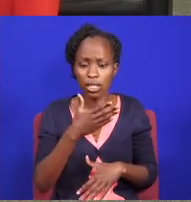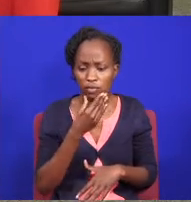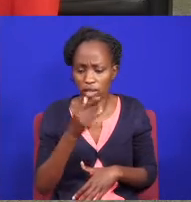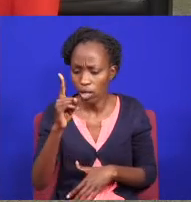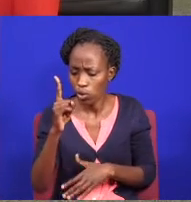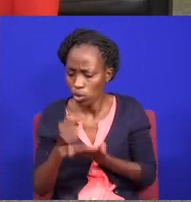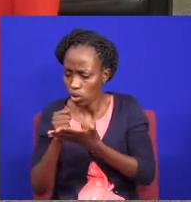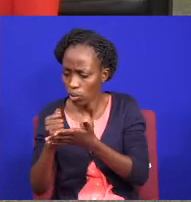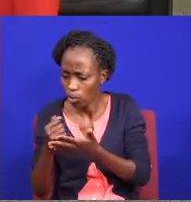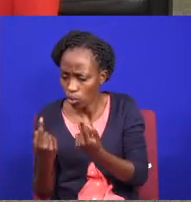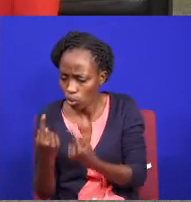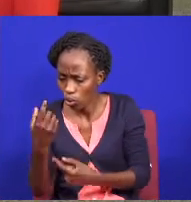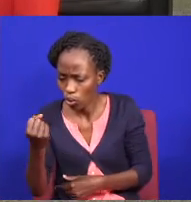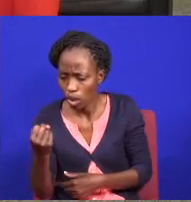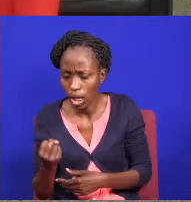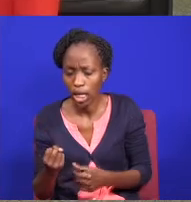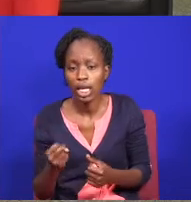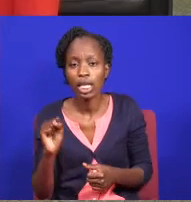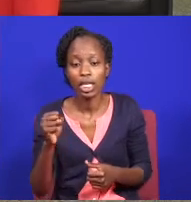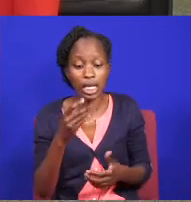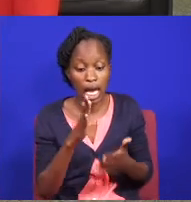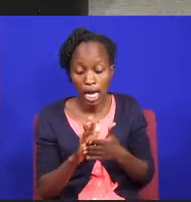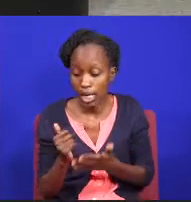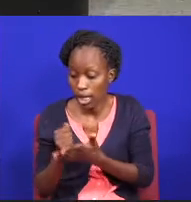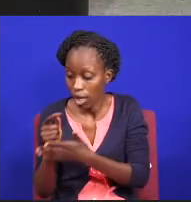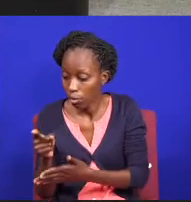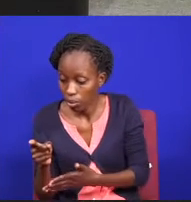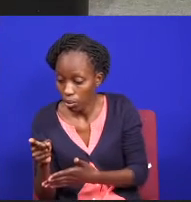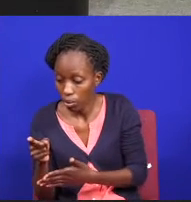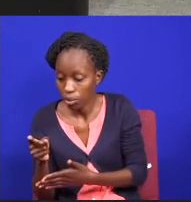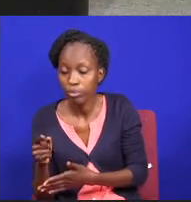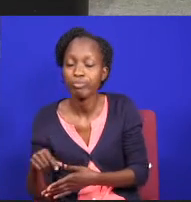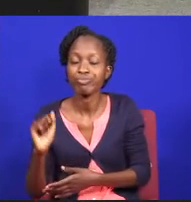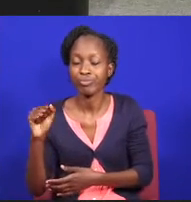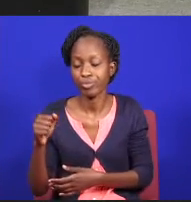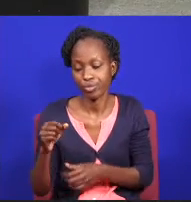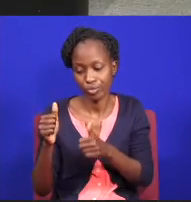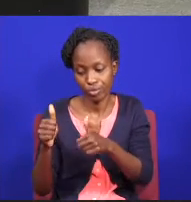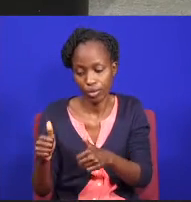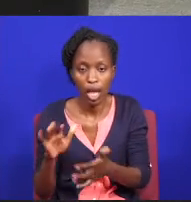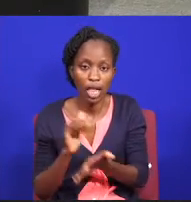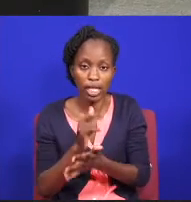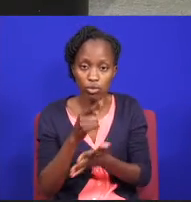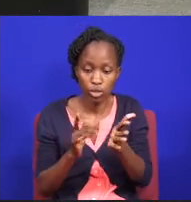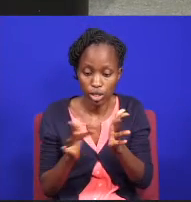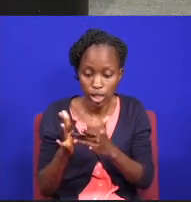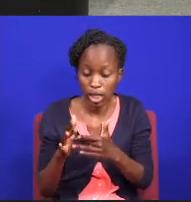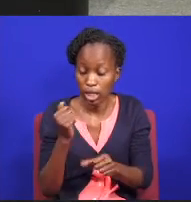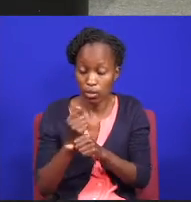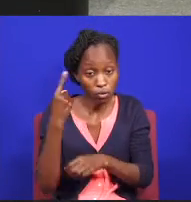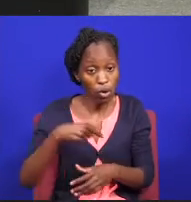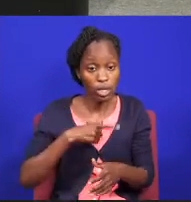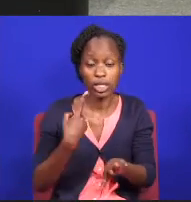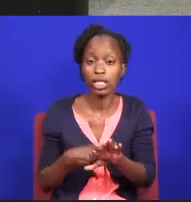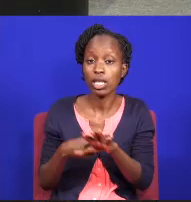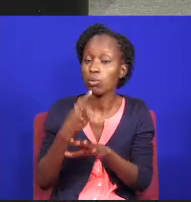ugali? Yes. And he did. Yes. And he came through and he helped you to learn. That is what Jesus does for us. When we tell him